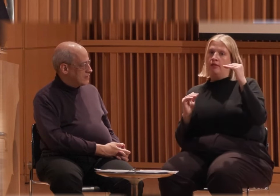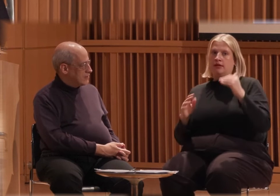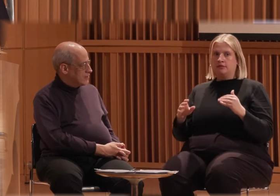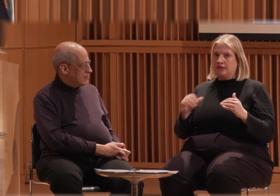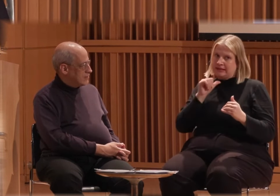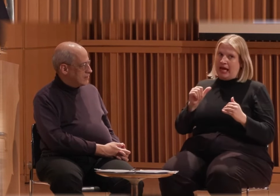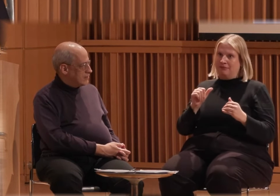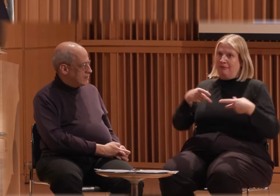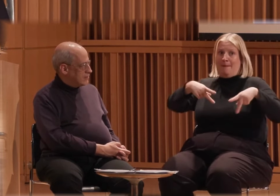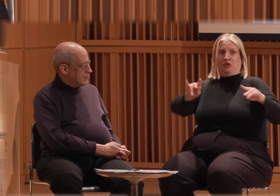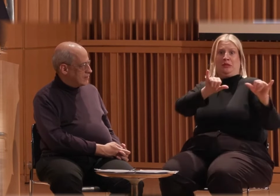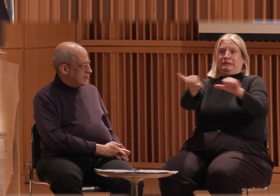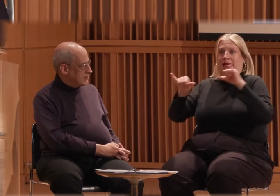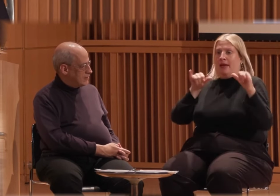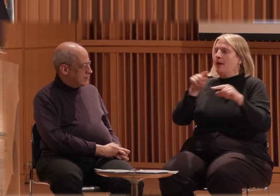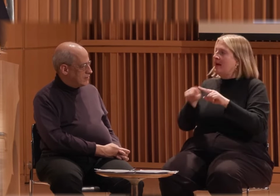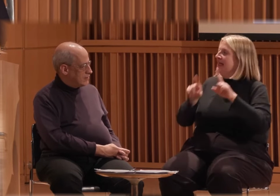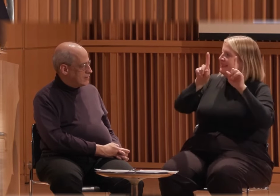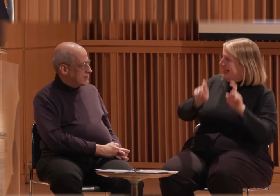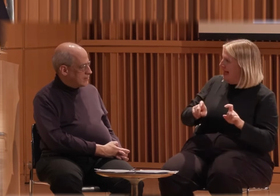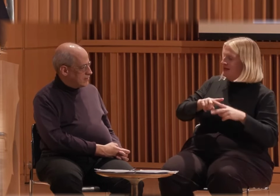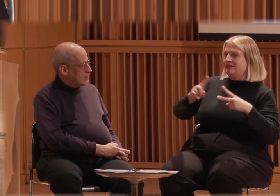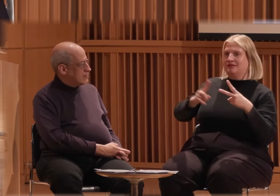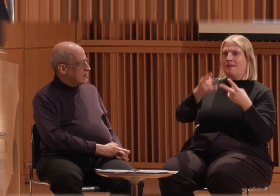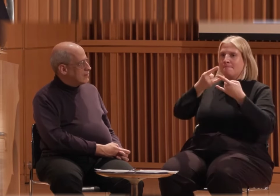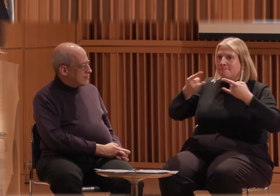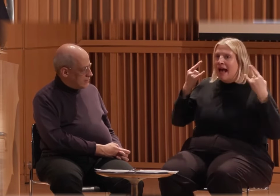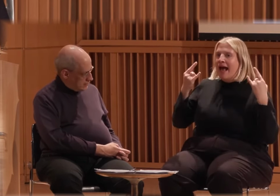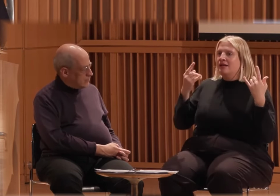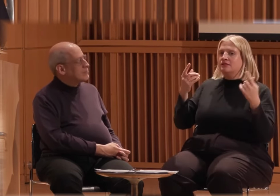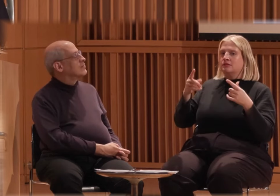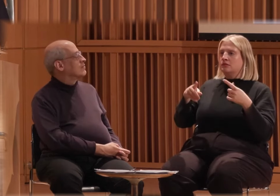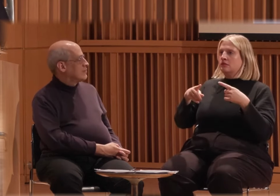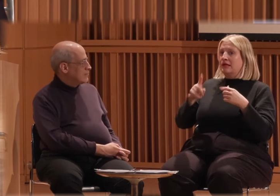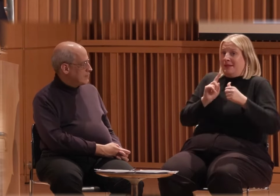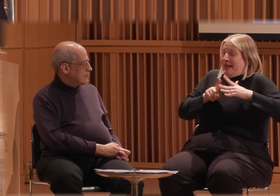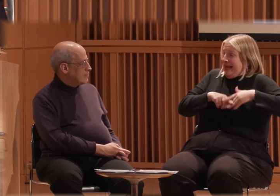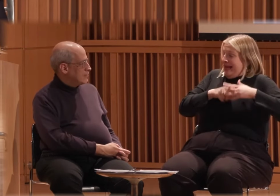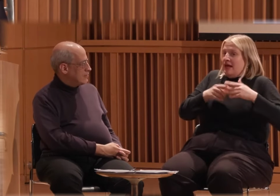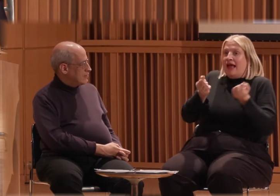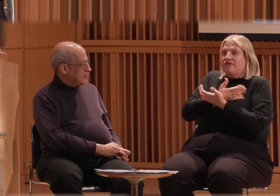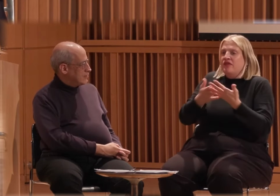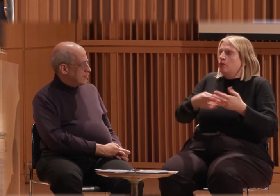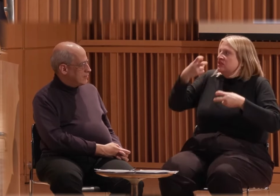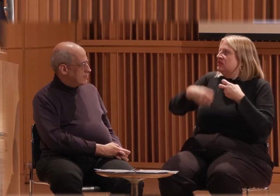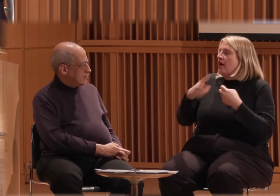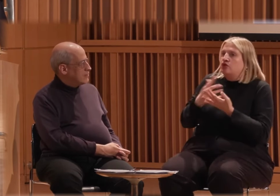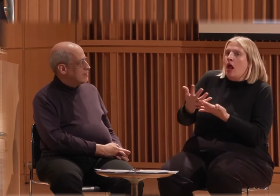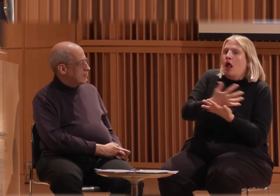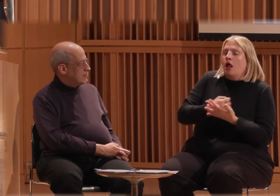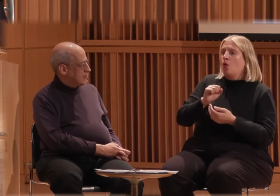what tests, masks, everything was at first really difficult to get, or